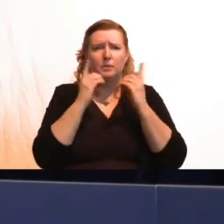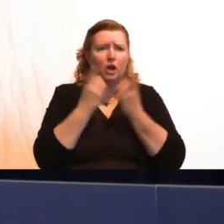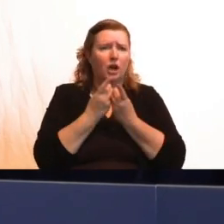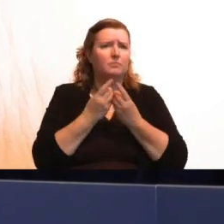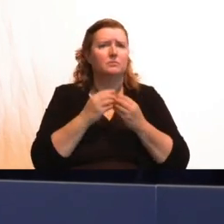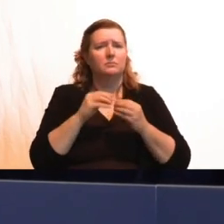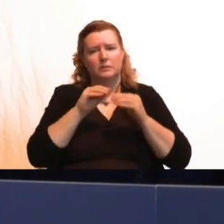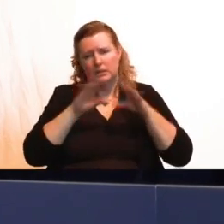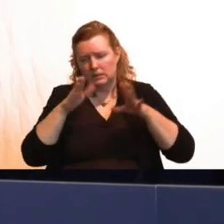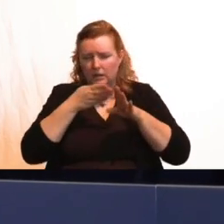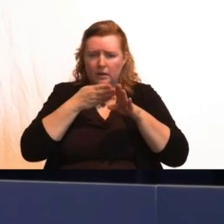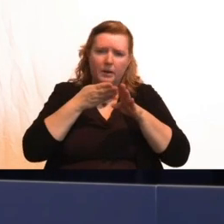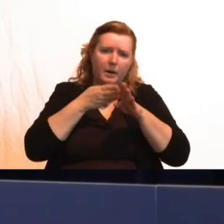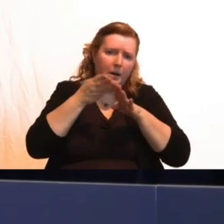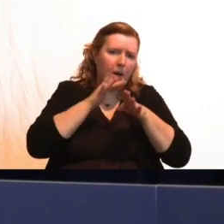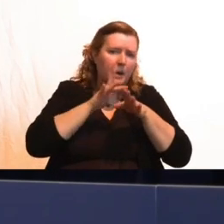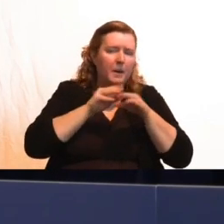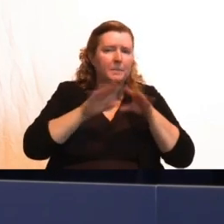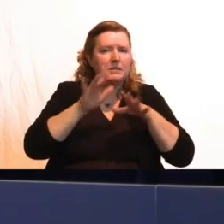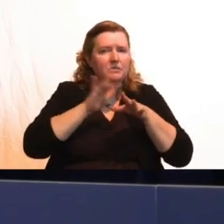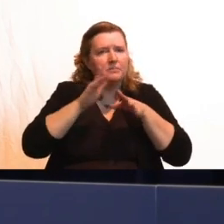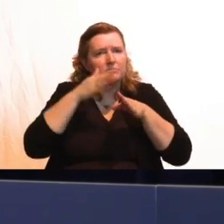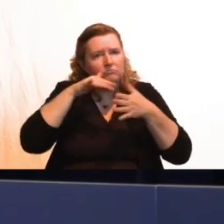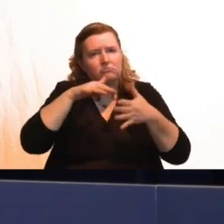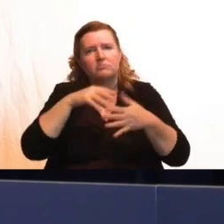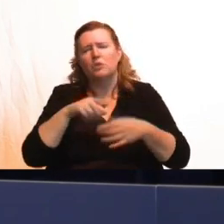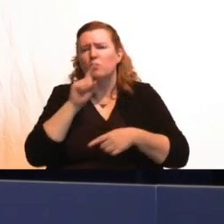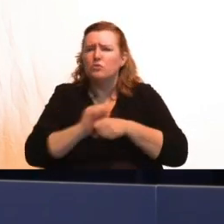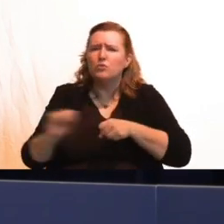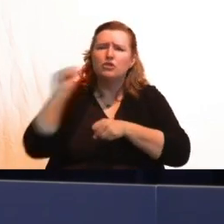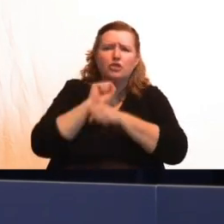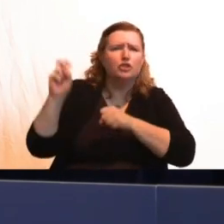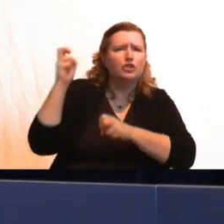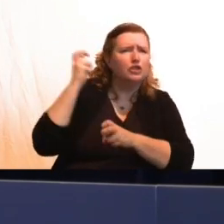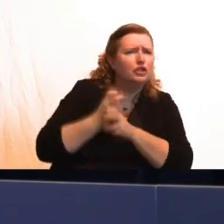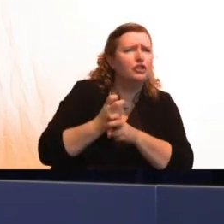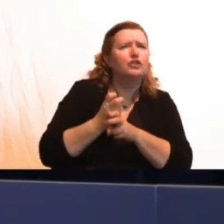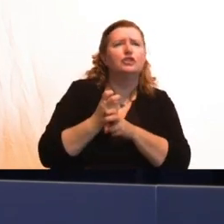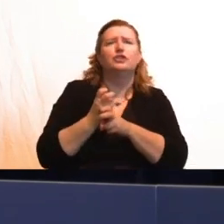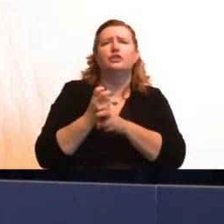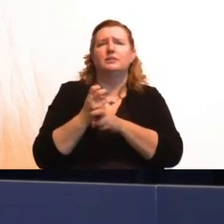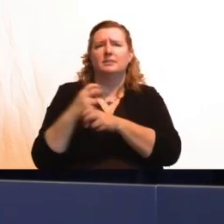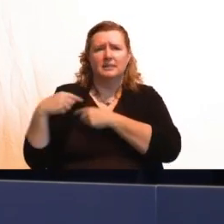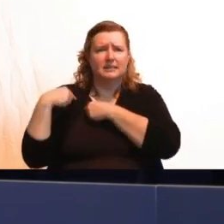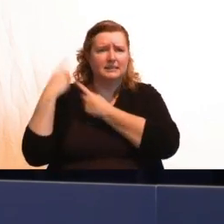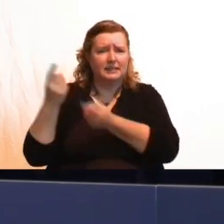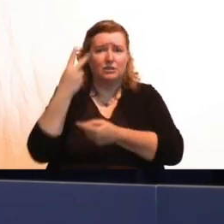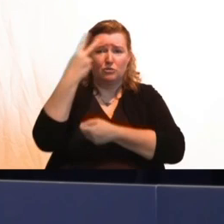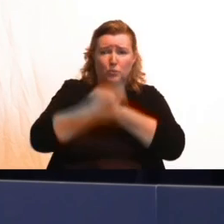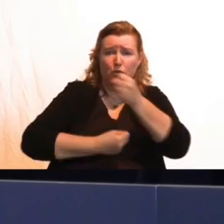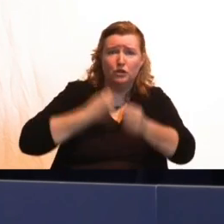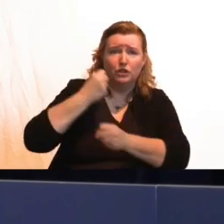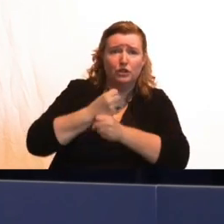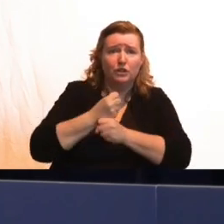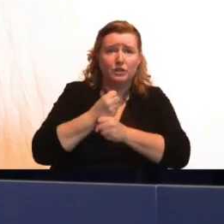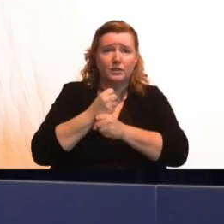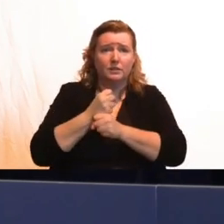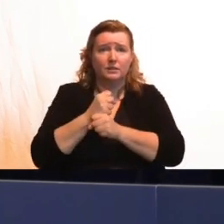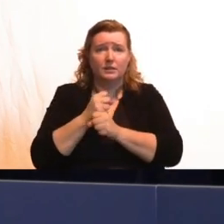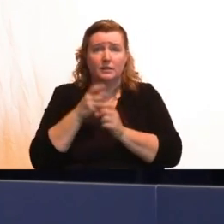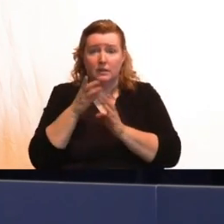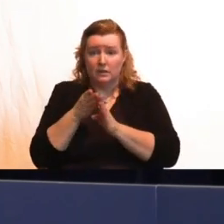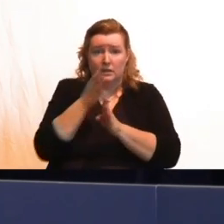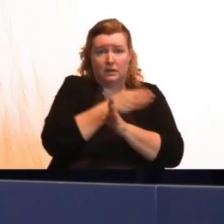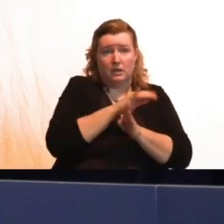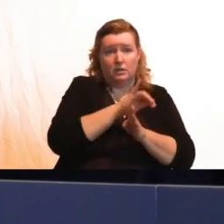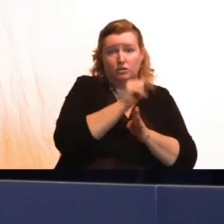first became aware in early January of 2020 of an outbreak of what was then referred to as the